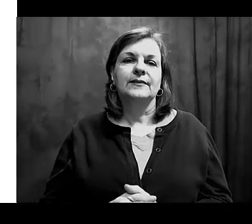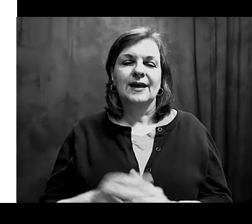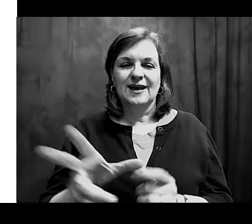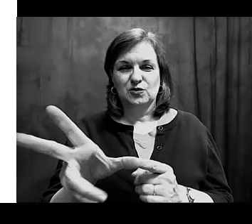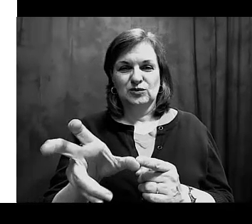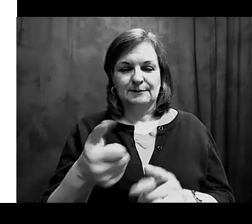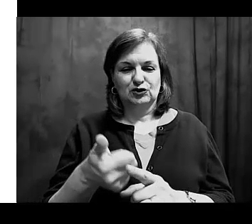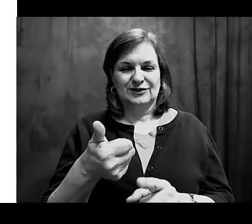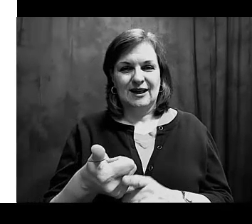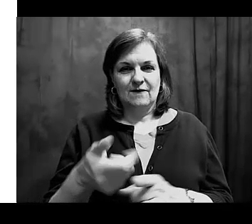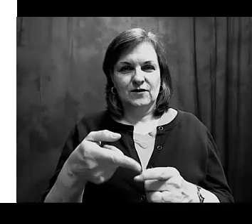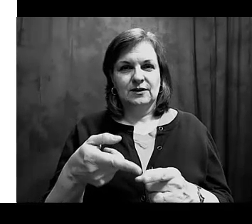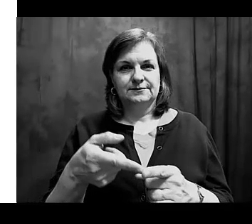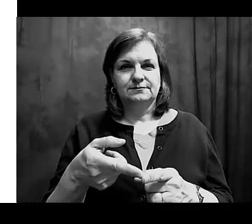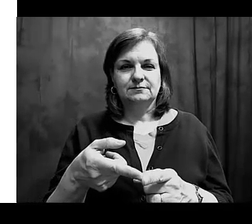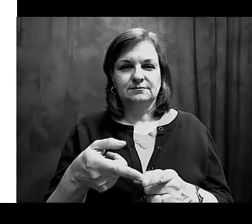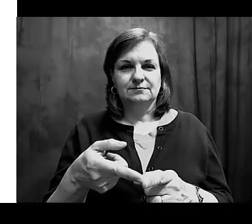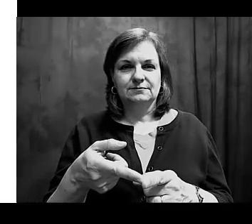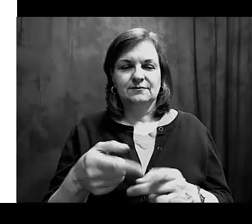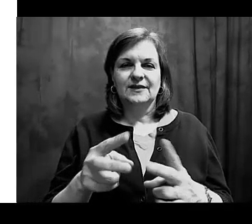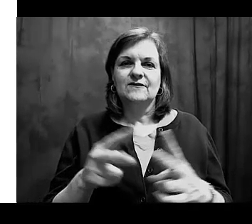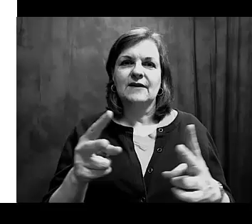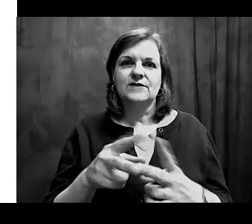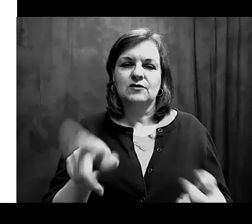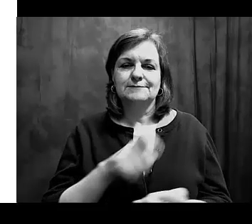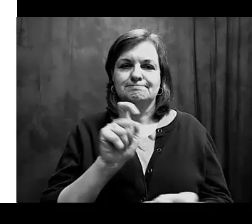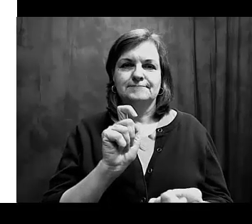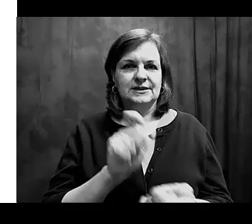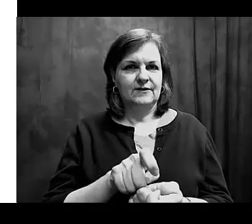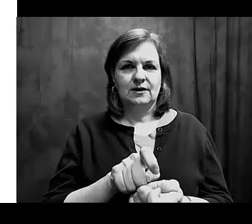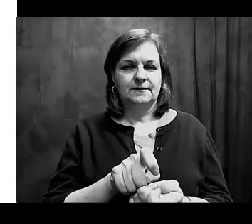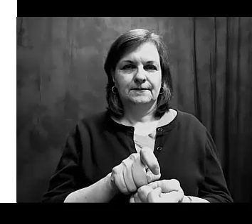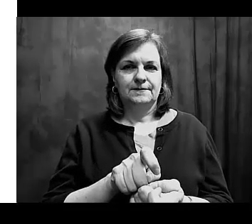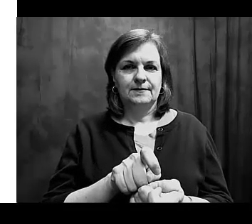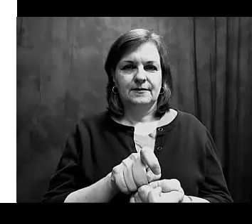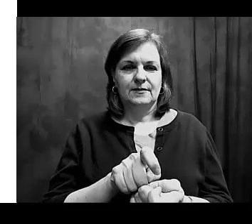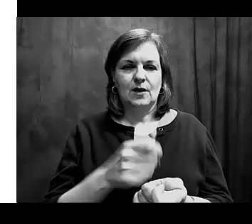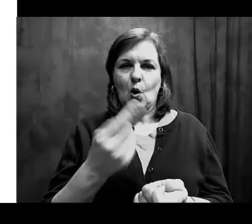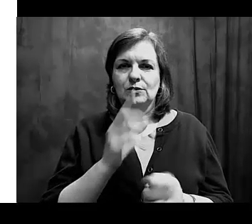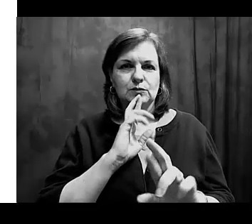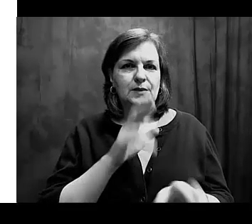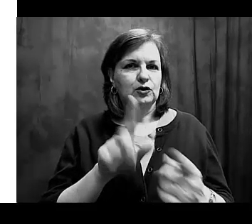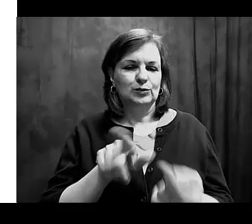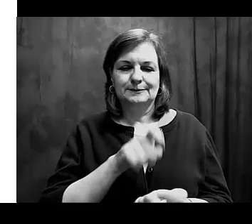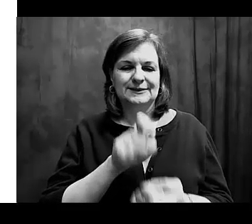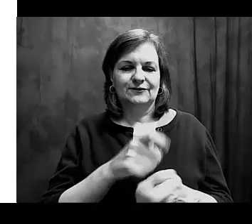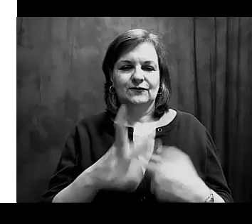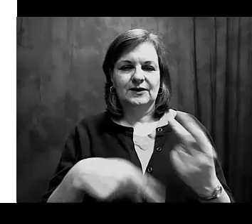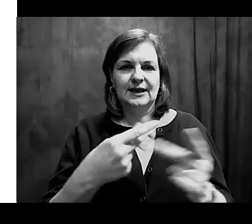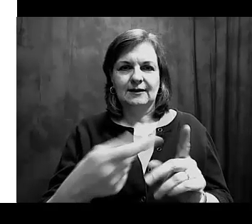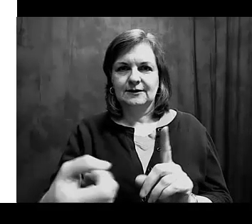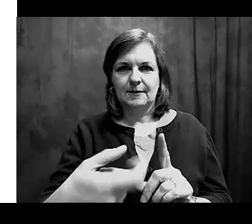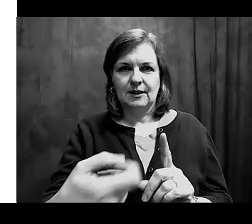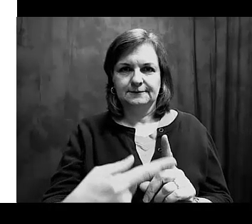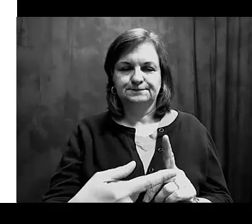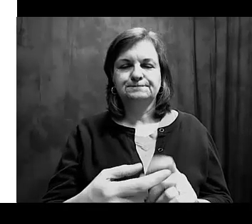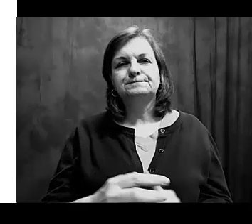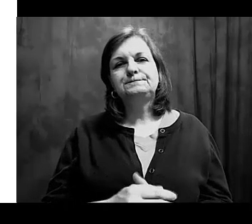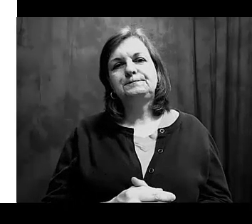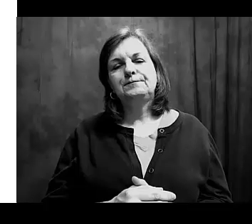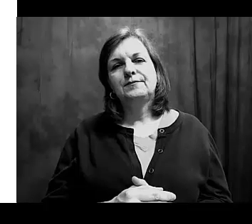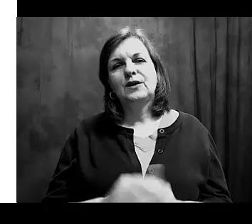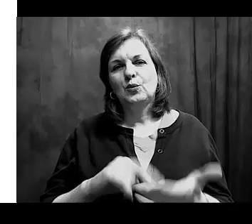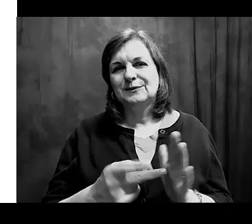The whole process is something we know as sensory transduction. This is the idea that you have a receptor that's picking up a